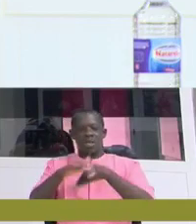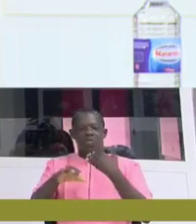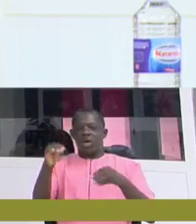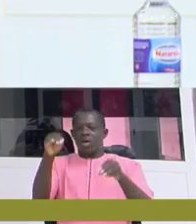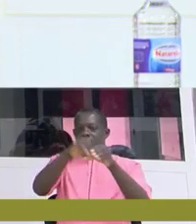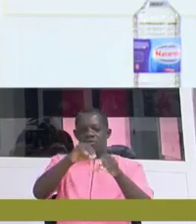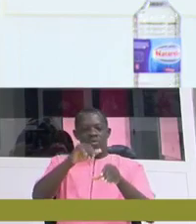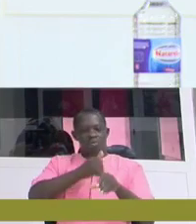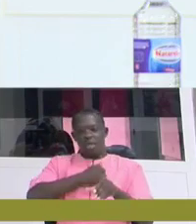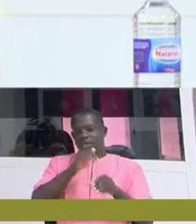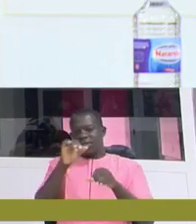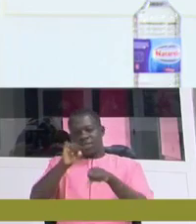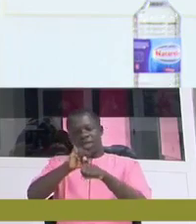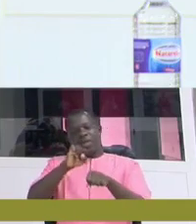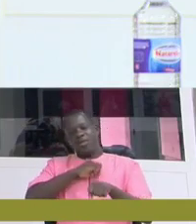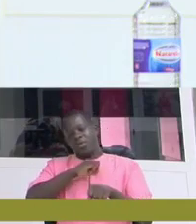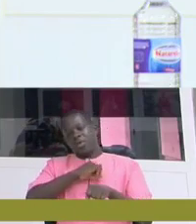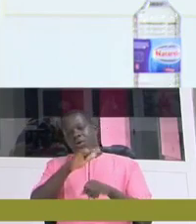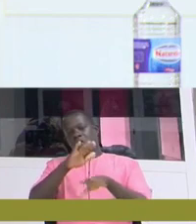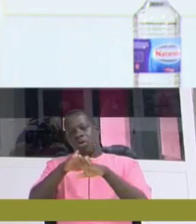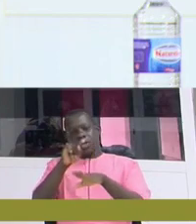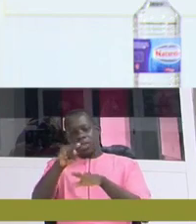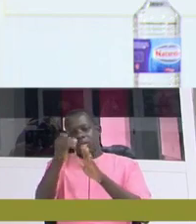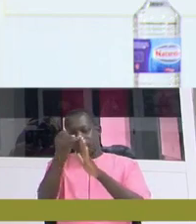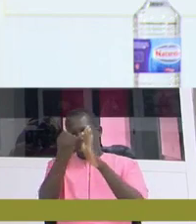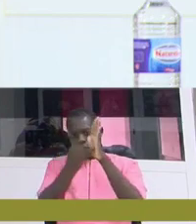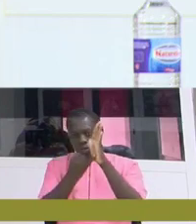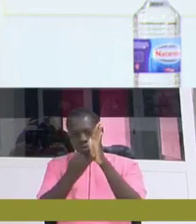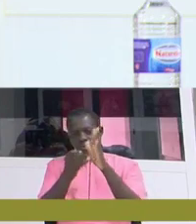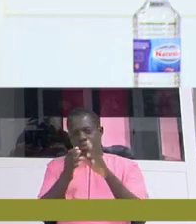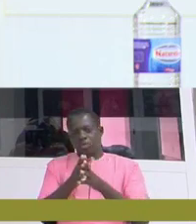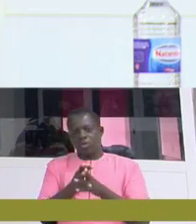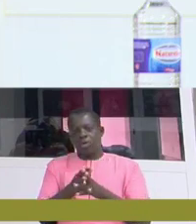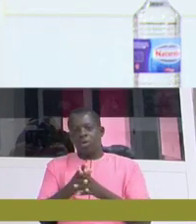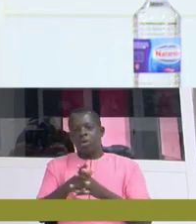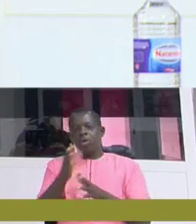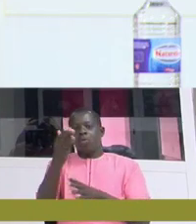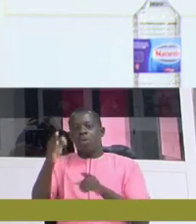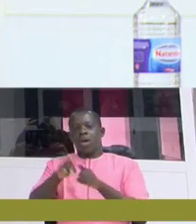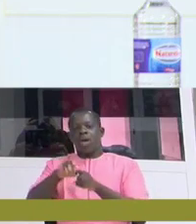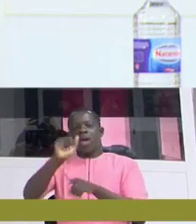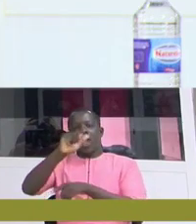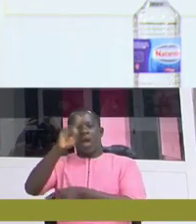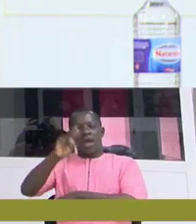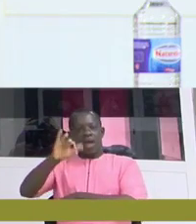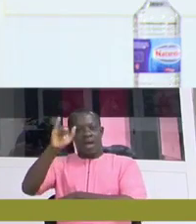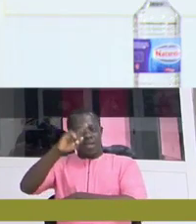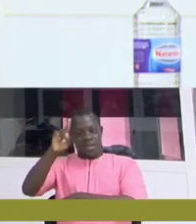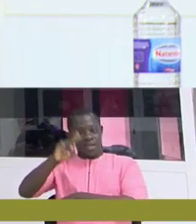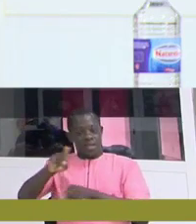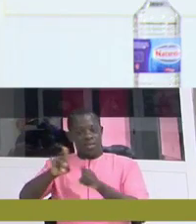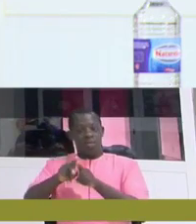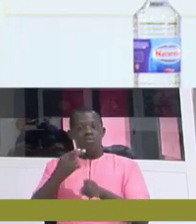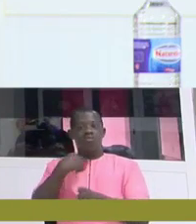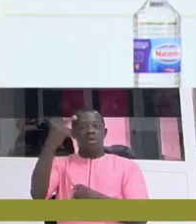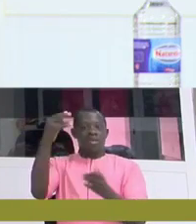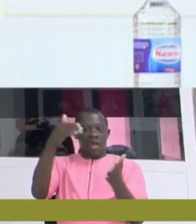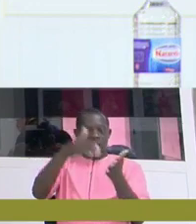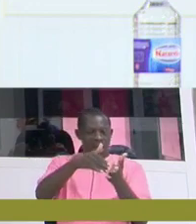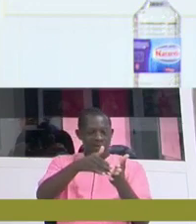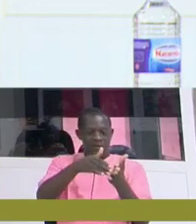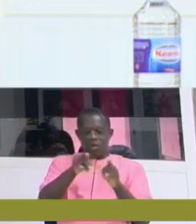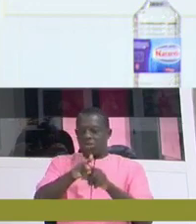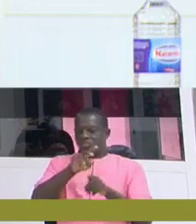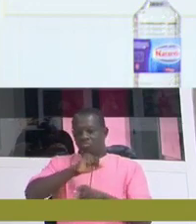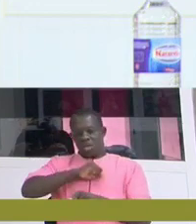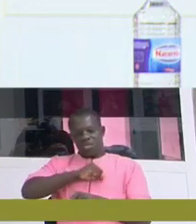this issue. Where Assisi's voice reaches, mine does not reach there. And